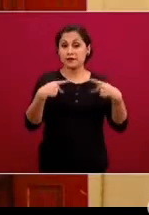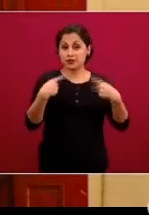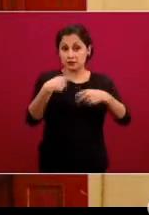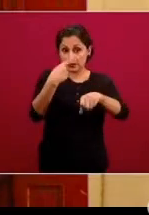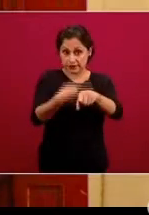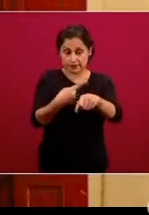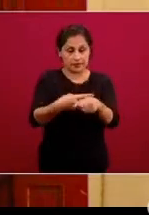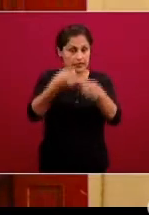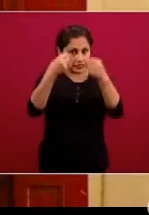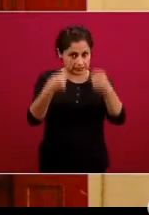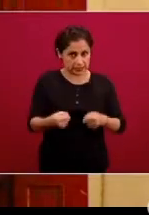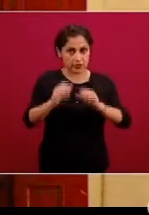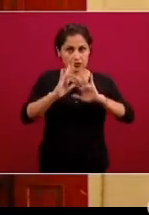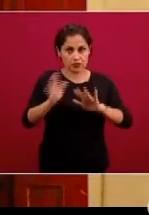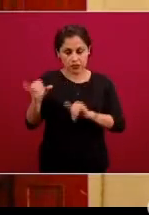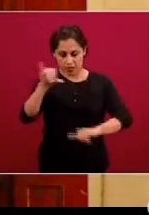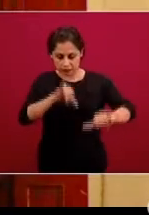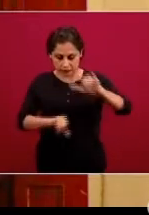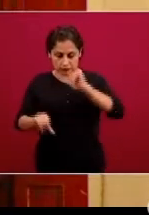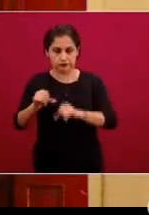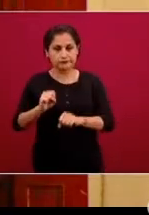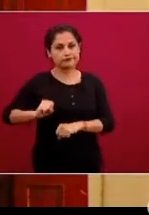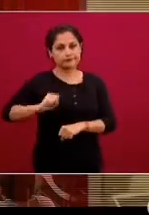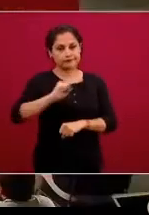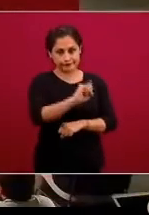first are the accumulated cases.